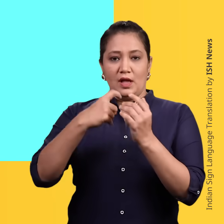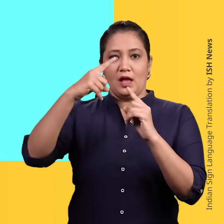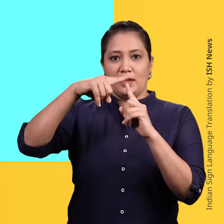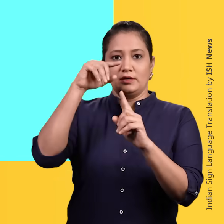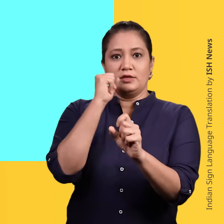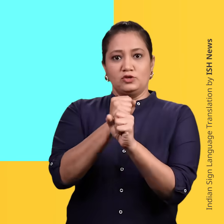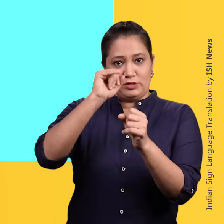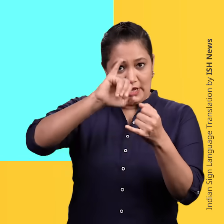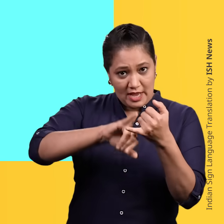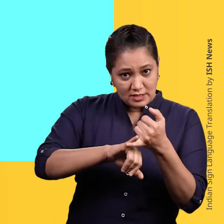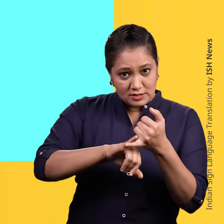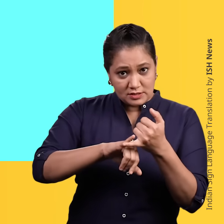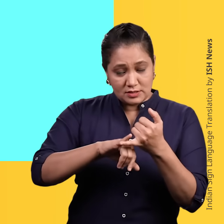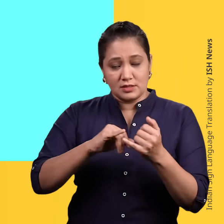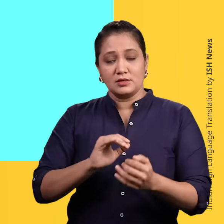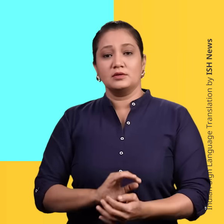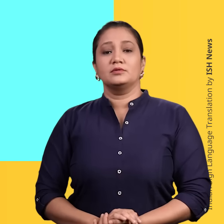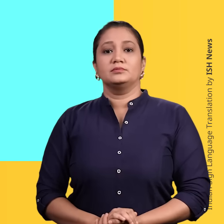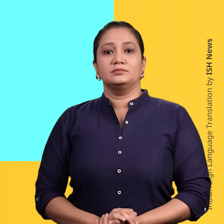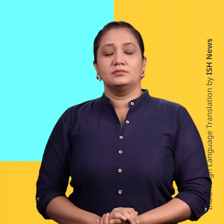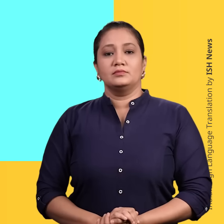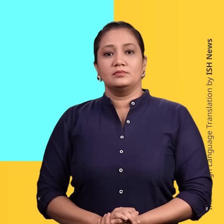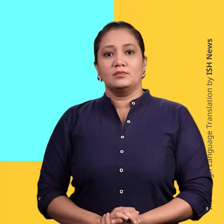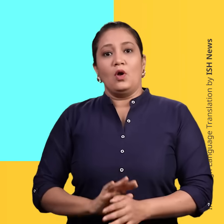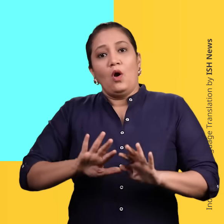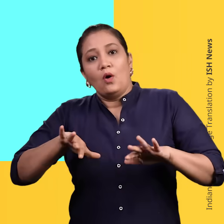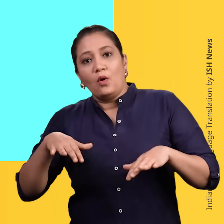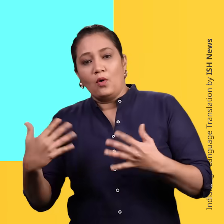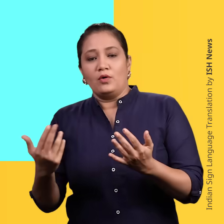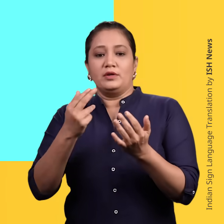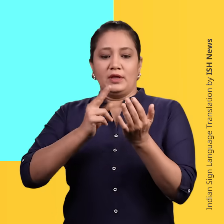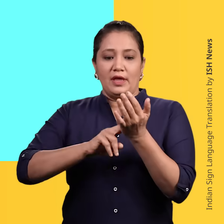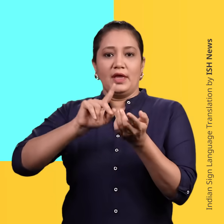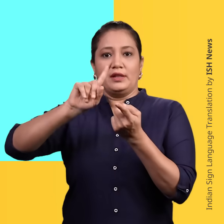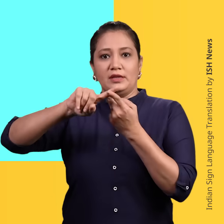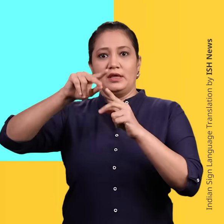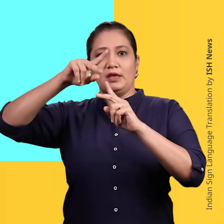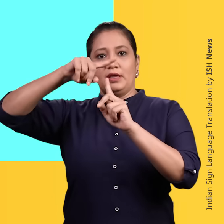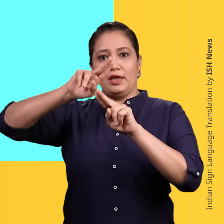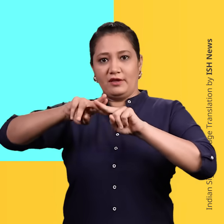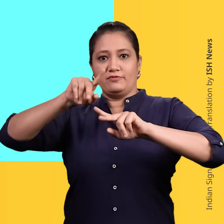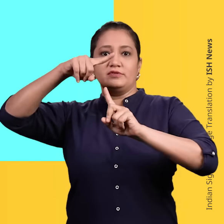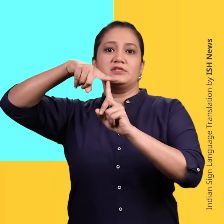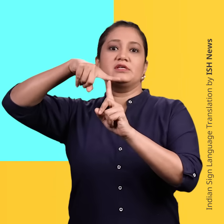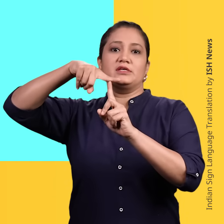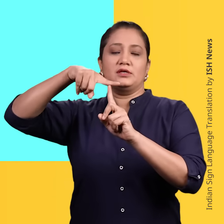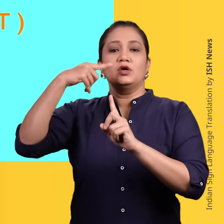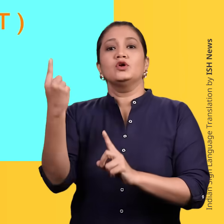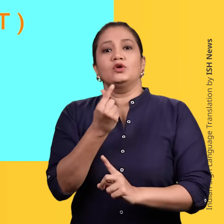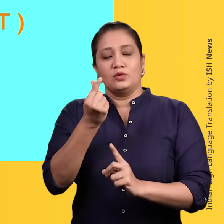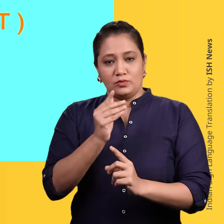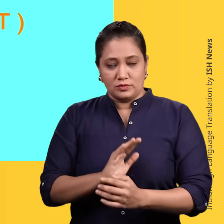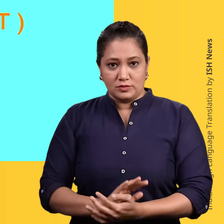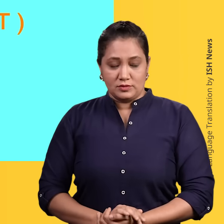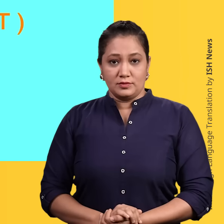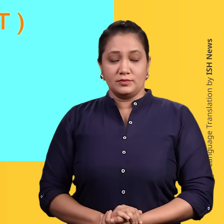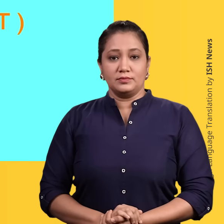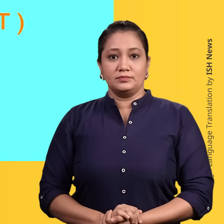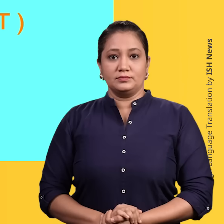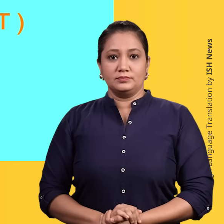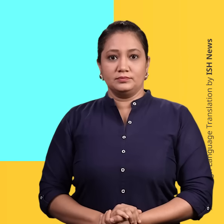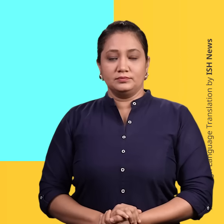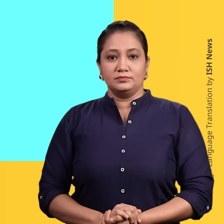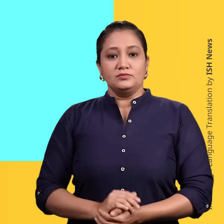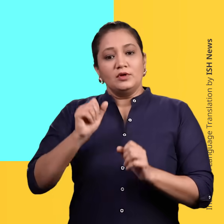Real-Term Gross Settlement (RTGS) or National Electronic Funds Transfer